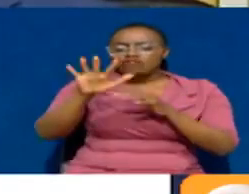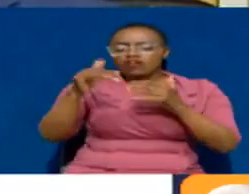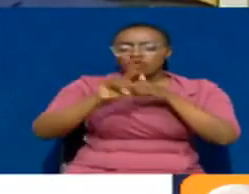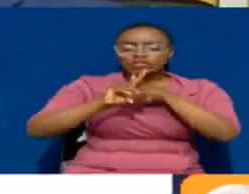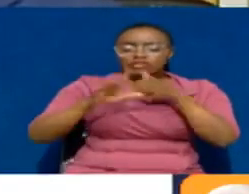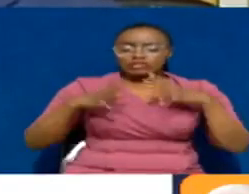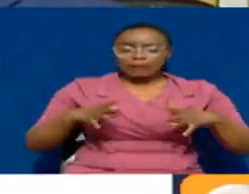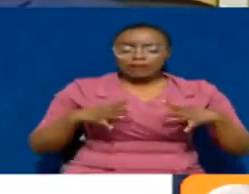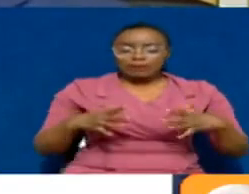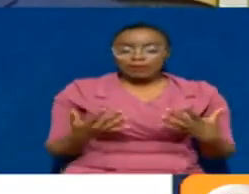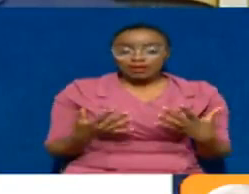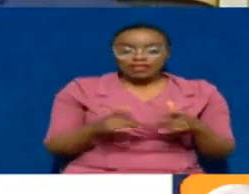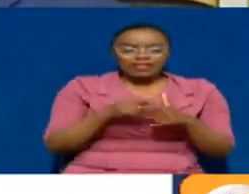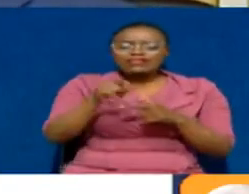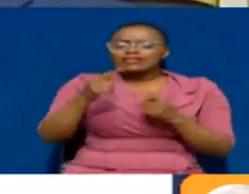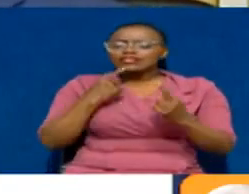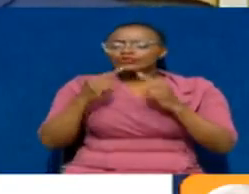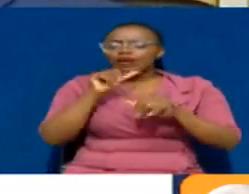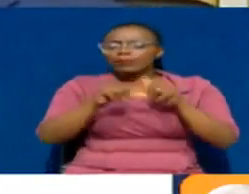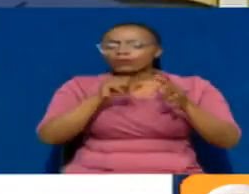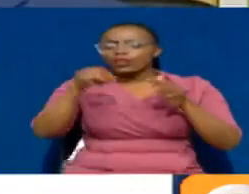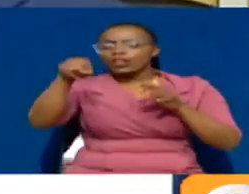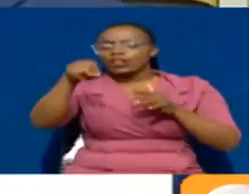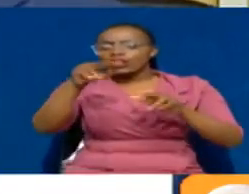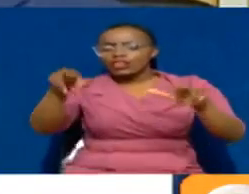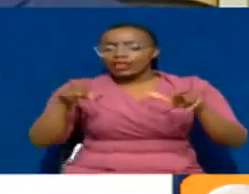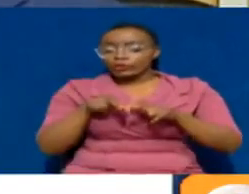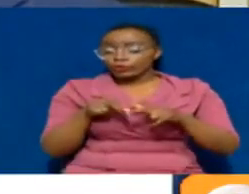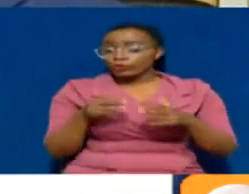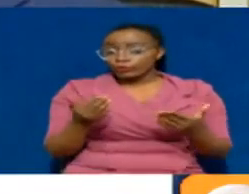5 or 6. You know, what are they talking about?